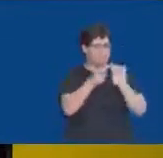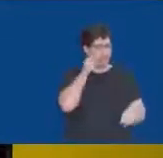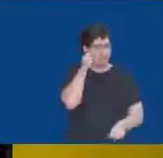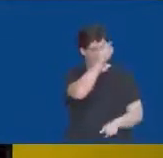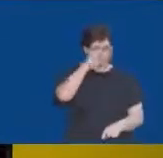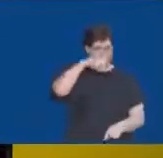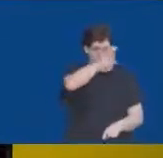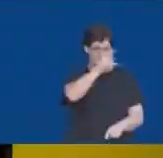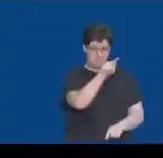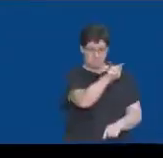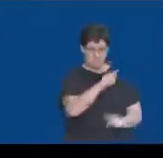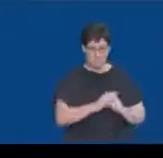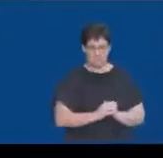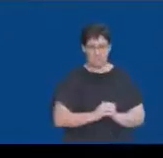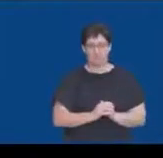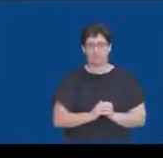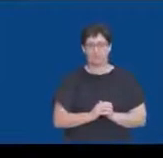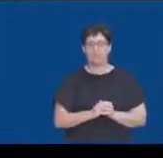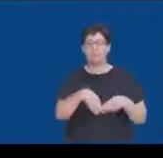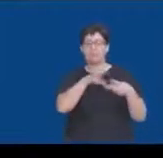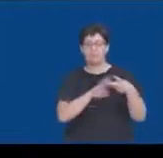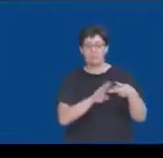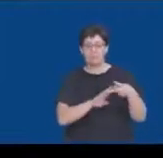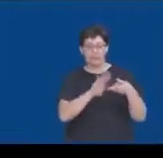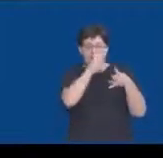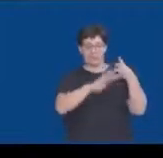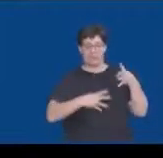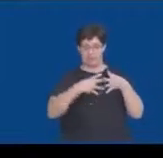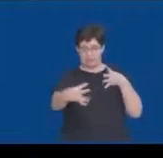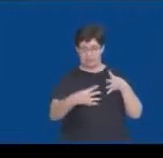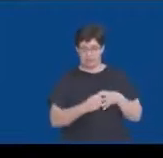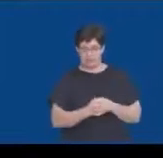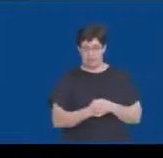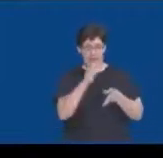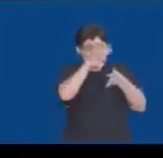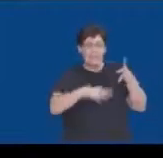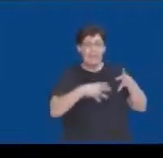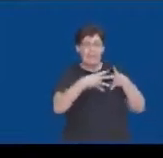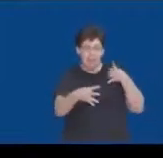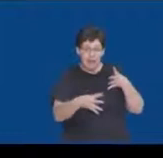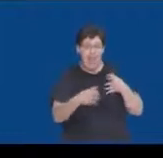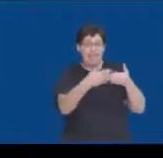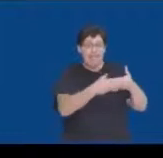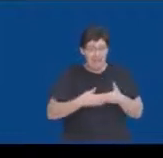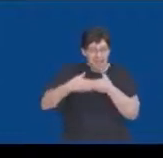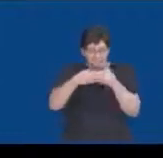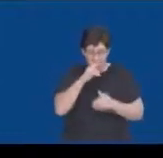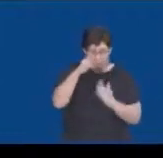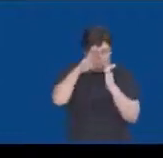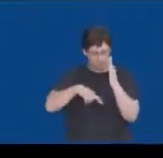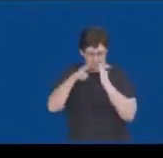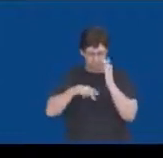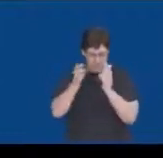that text. The next thing that we have is tables. You need to read these tables really carefully. In